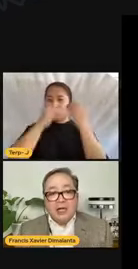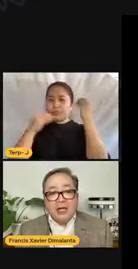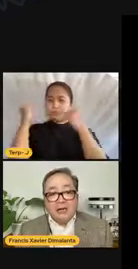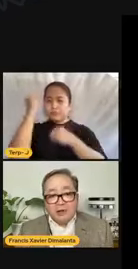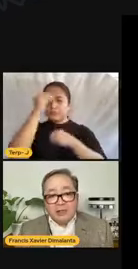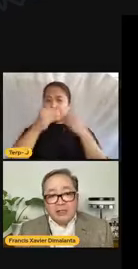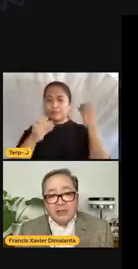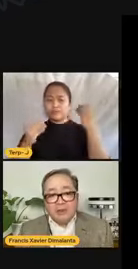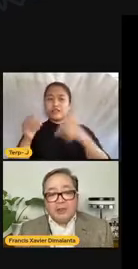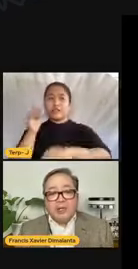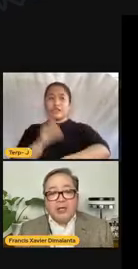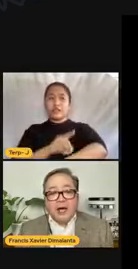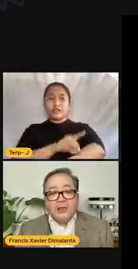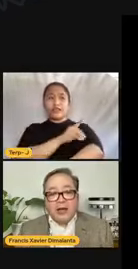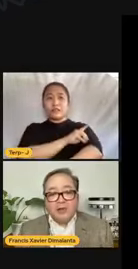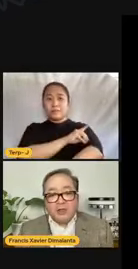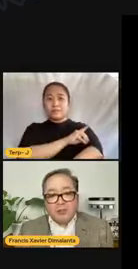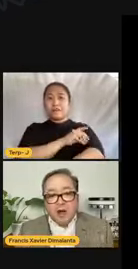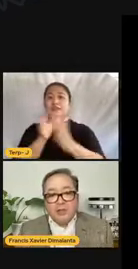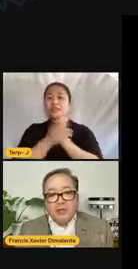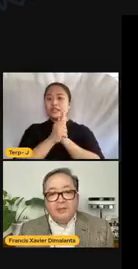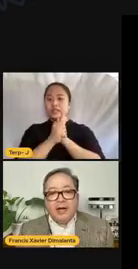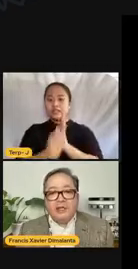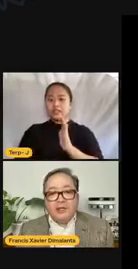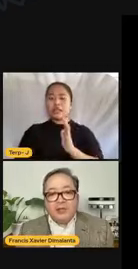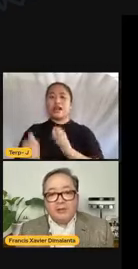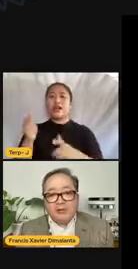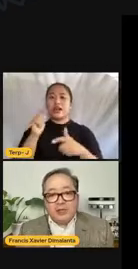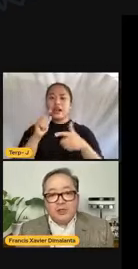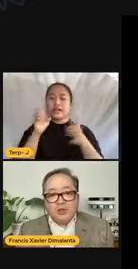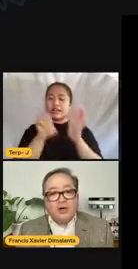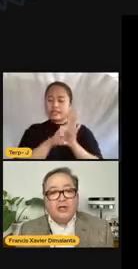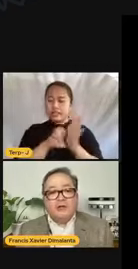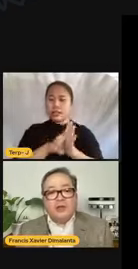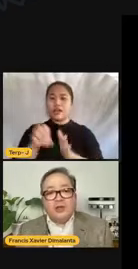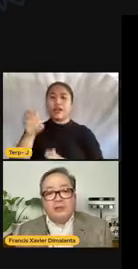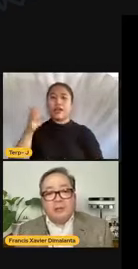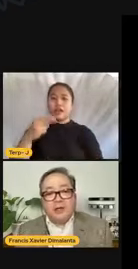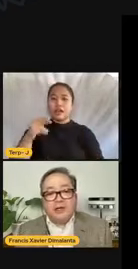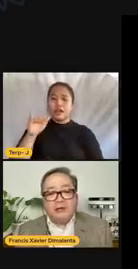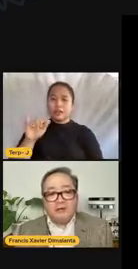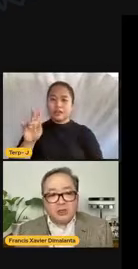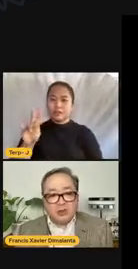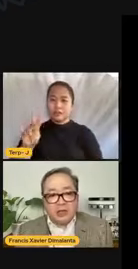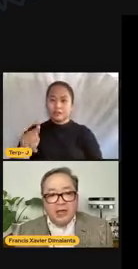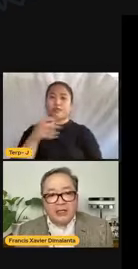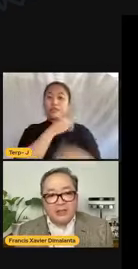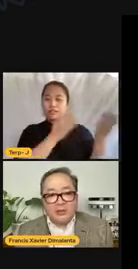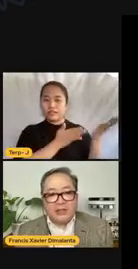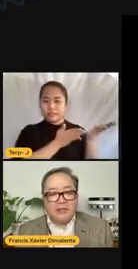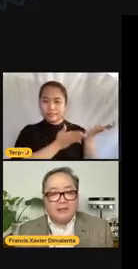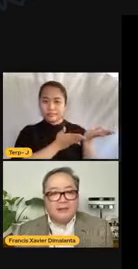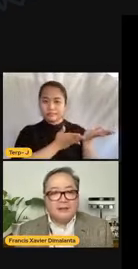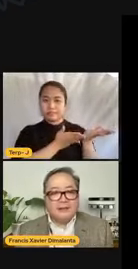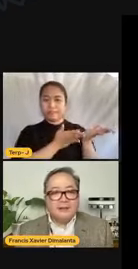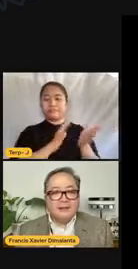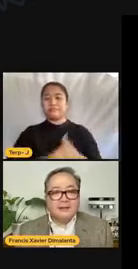skills. Like, for example, a thyroid problem, an ear infection, or even your impaired visual